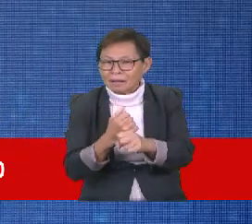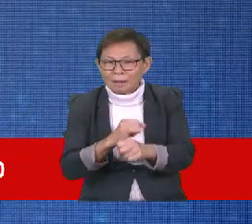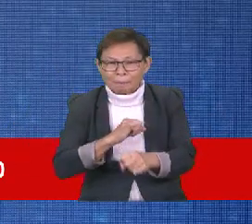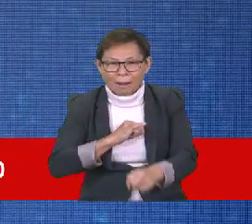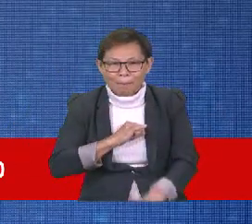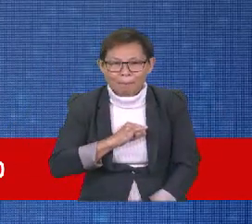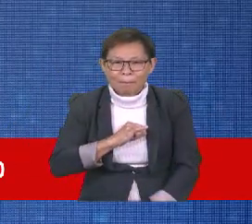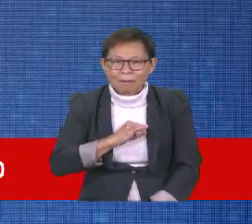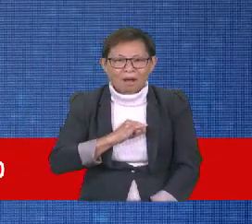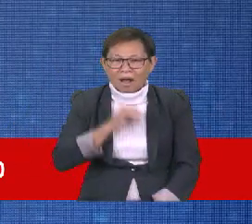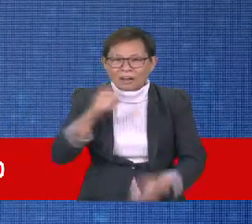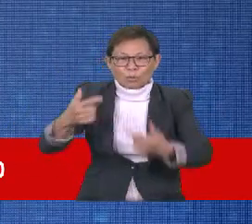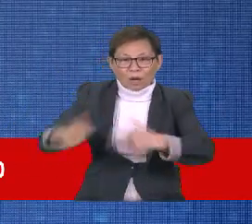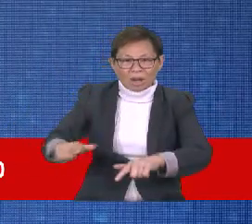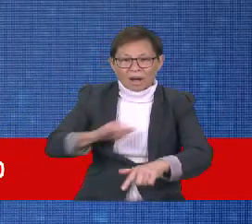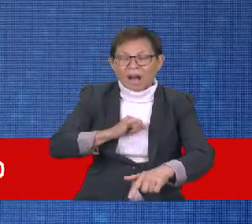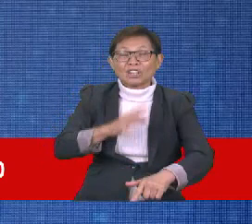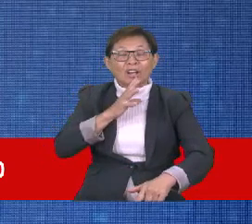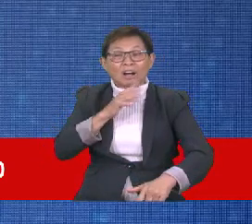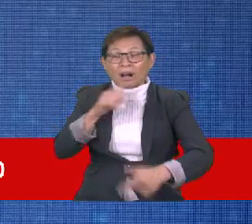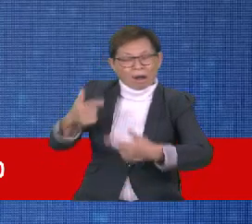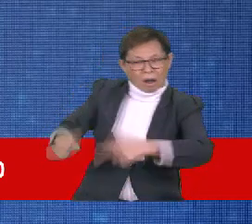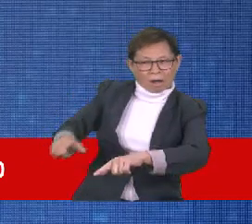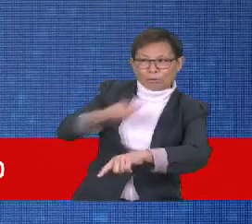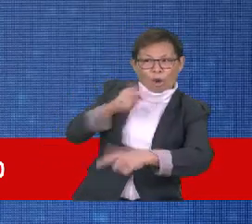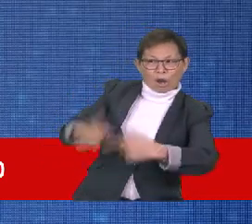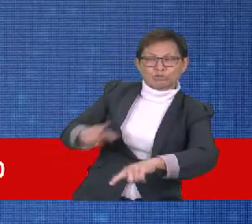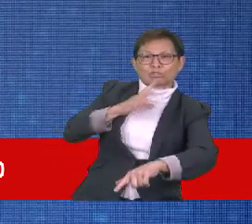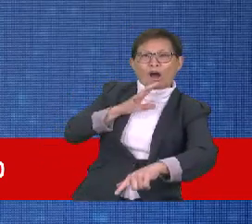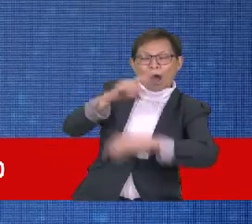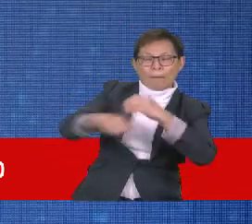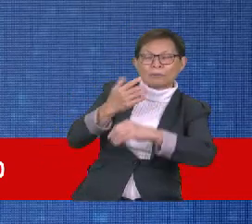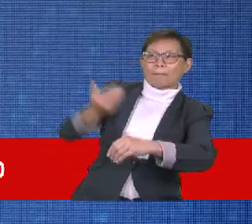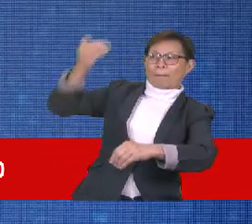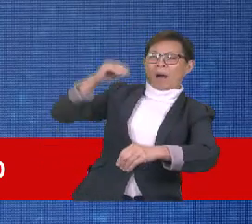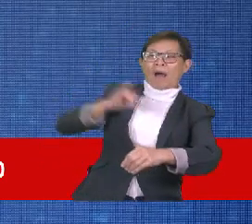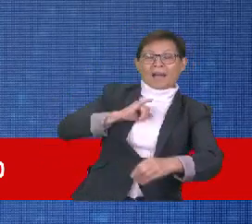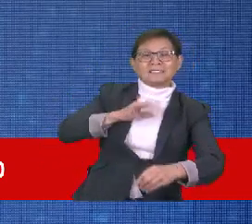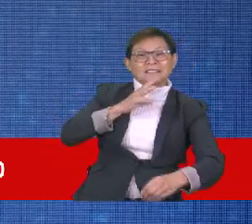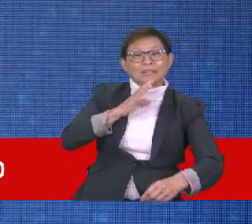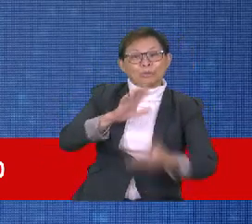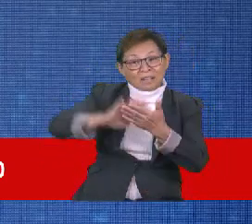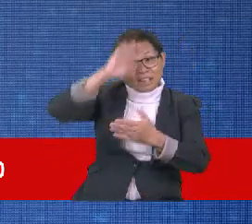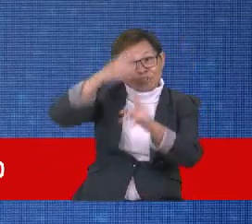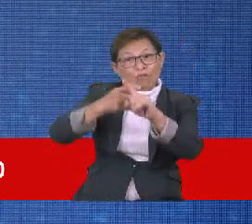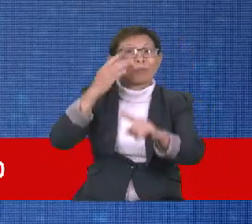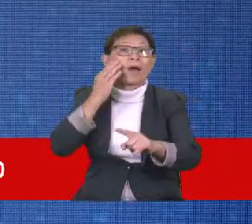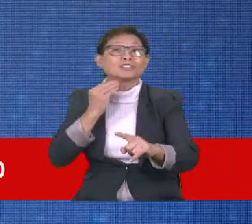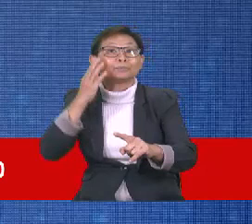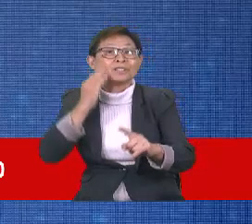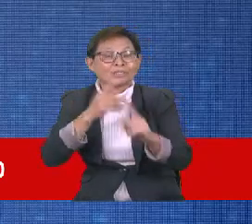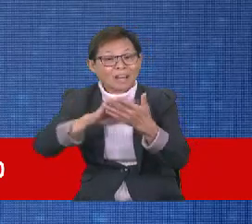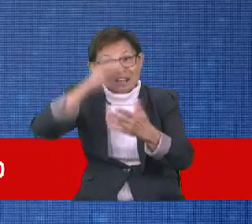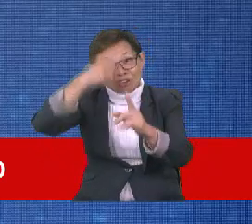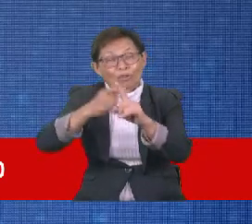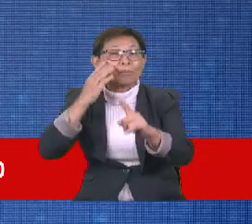refrain from dwelling too much about the past and to say that we have to learn from that experience